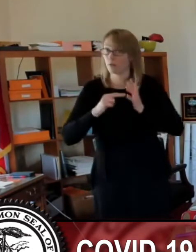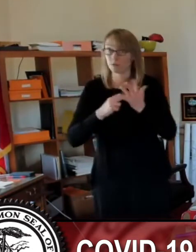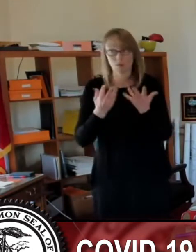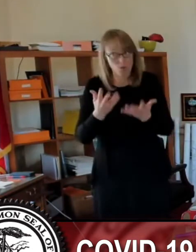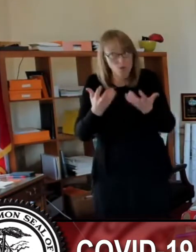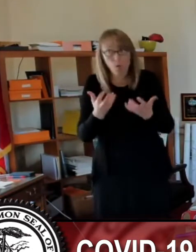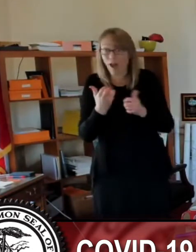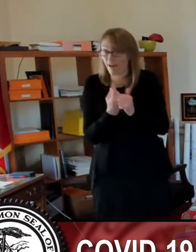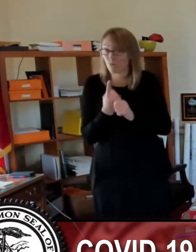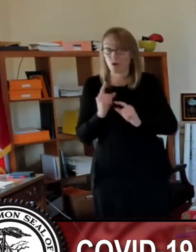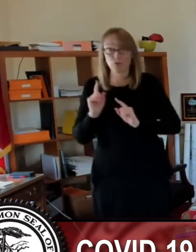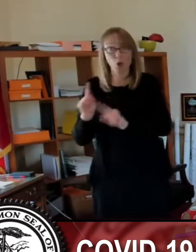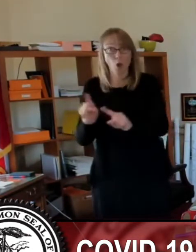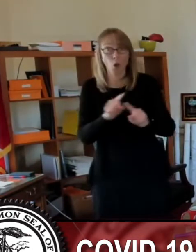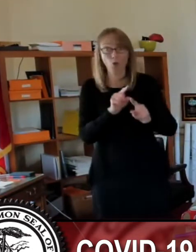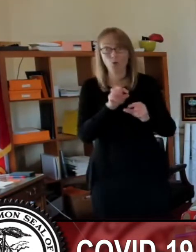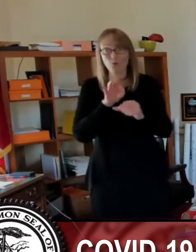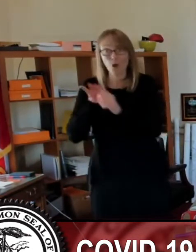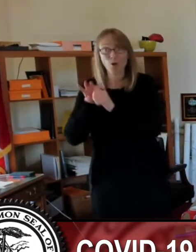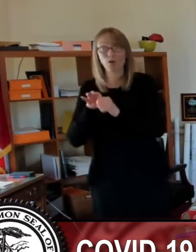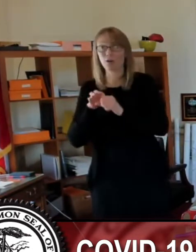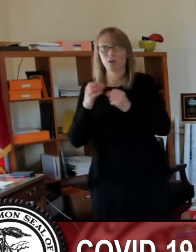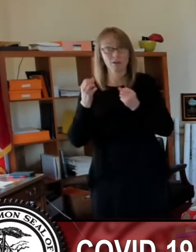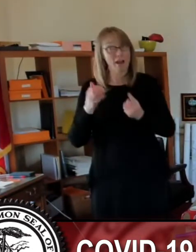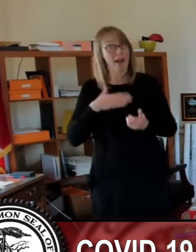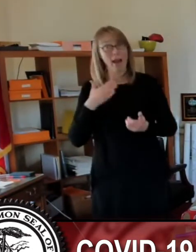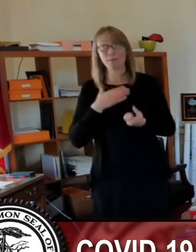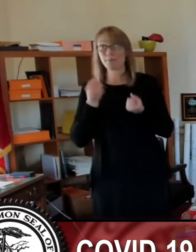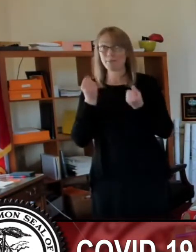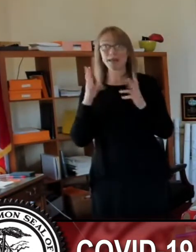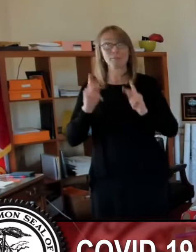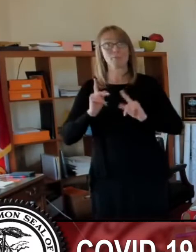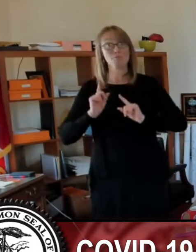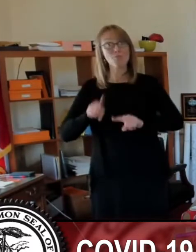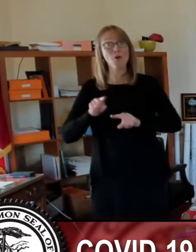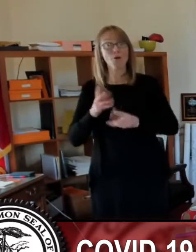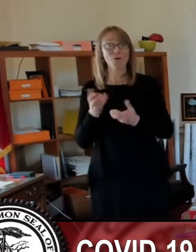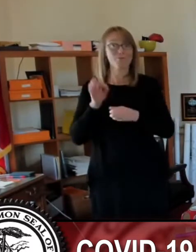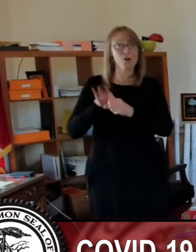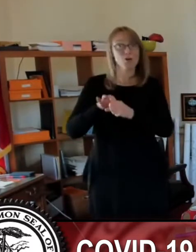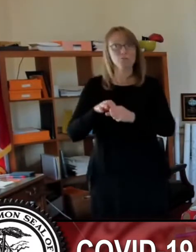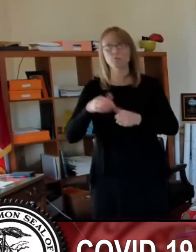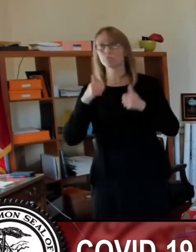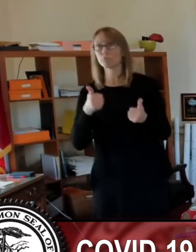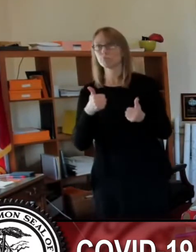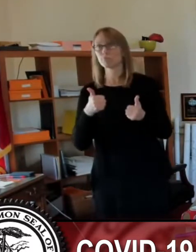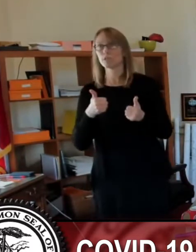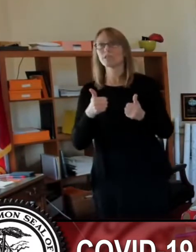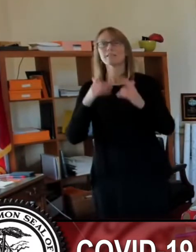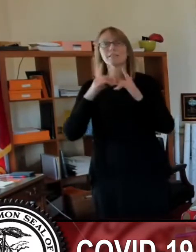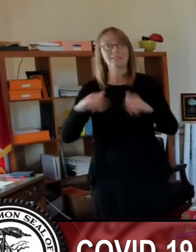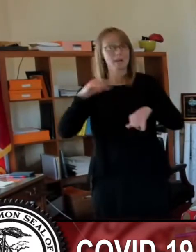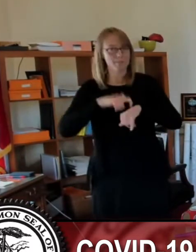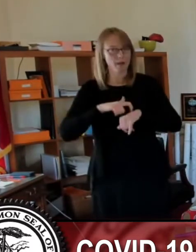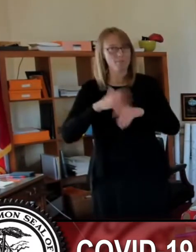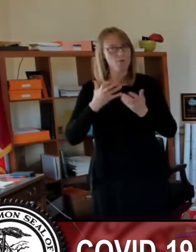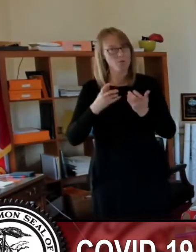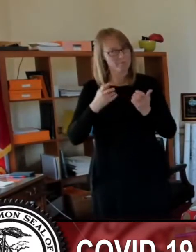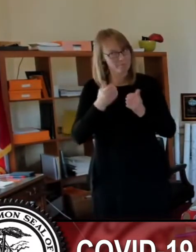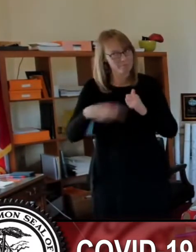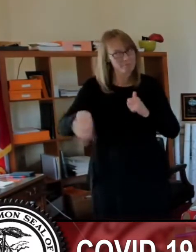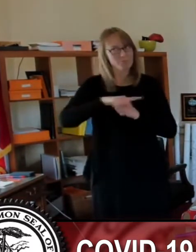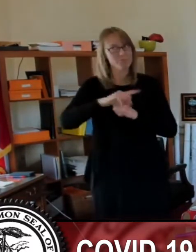we're thrilled about that we do have such a big turnout. But we're also trying to have people be prepared for that.